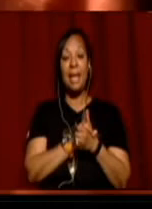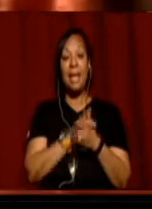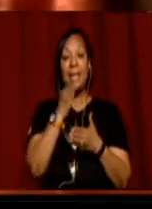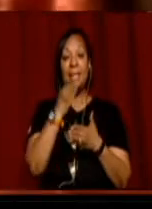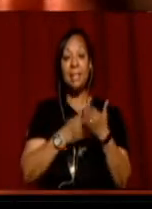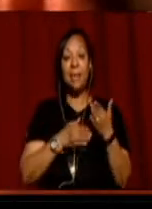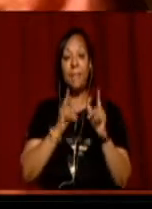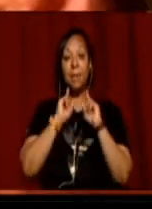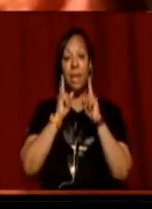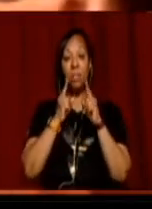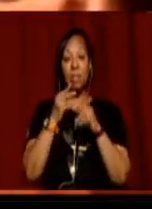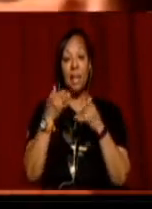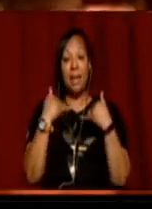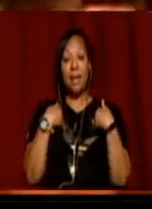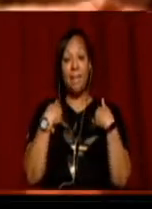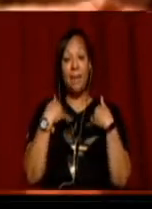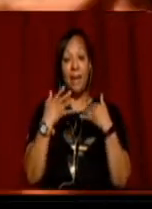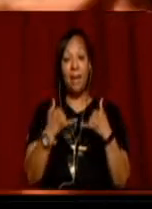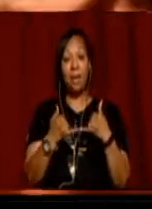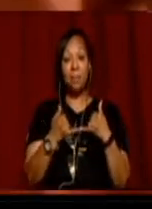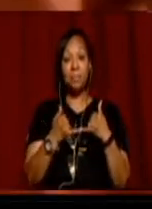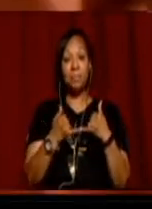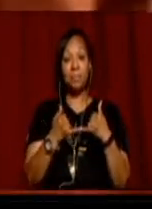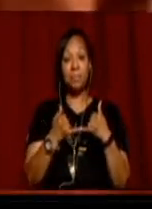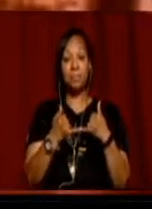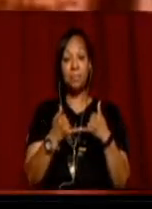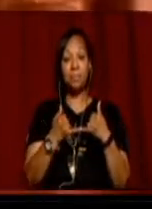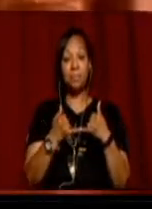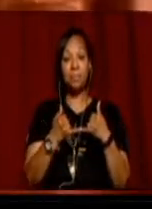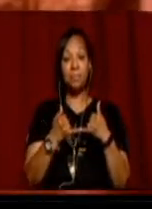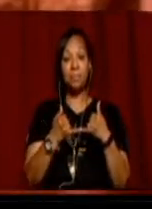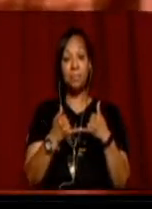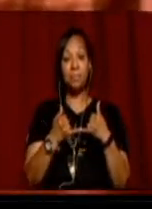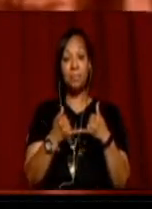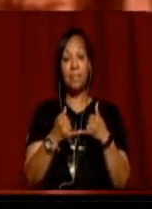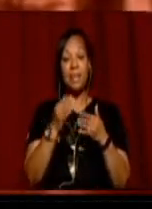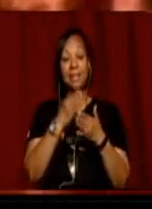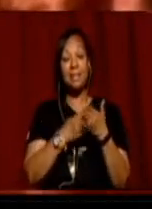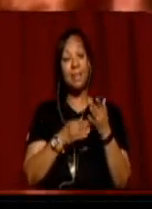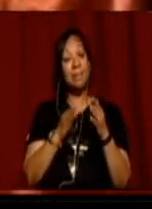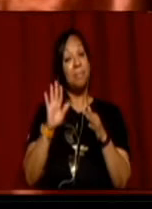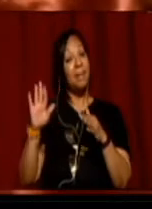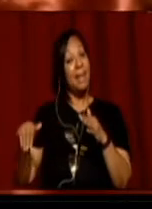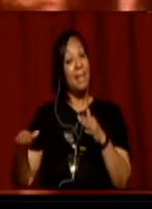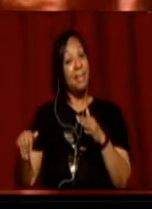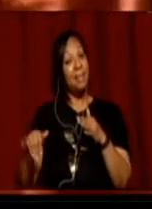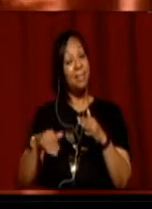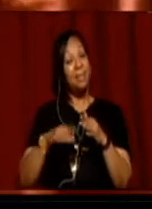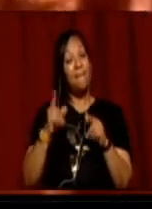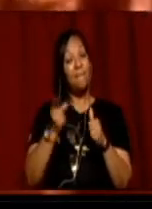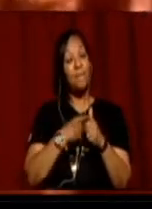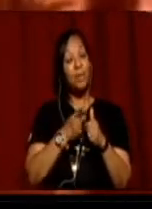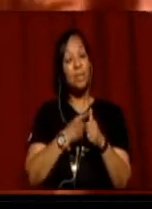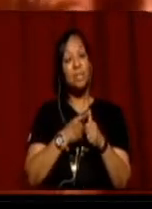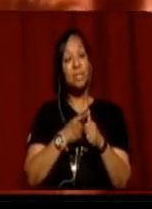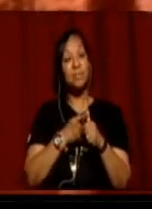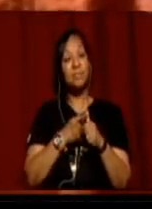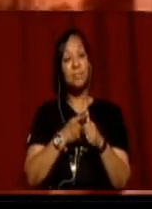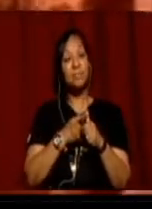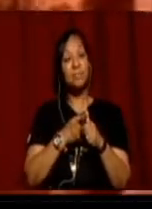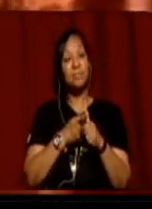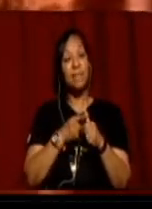those answers I have. Good. So some of those answers I have for you now, some not quite yet. First of all,